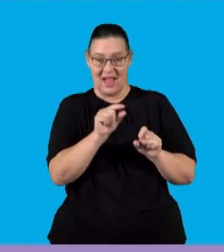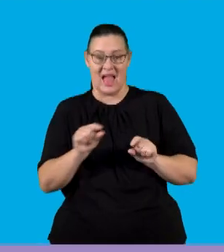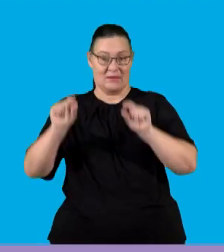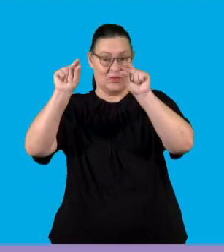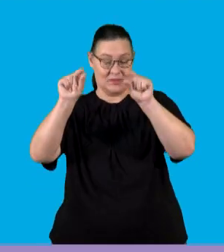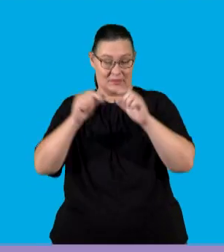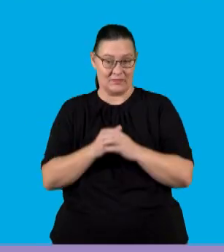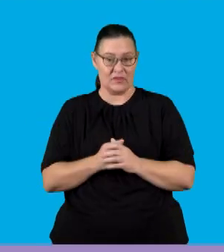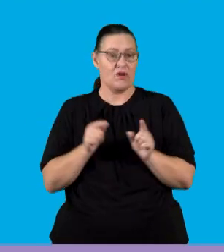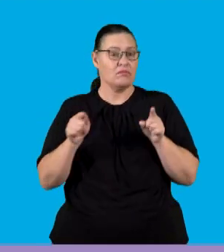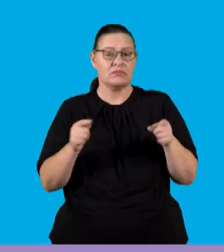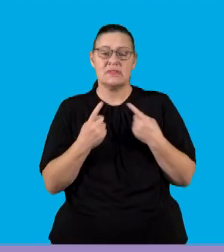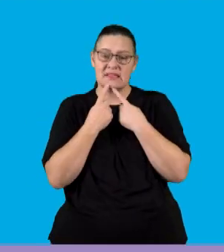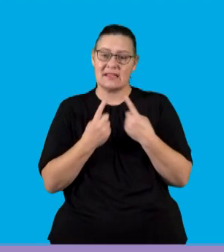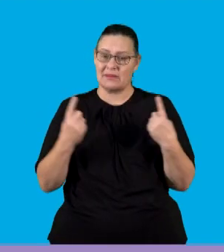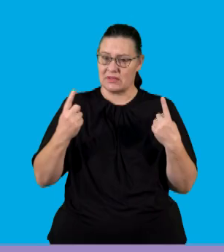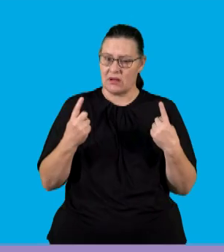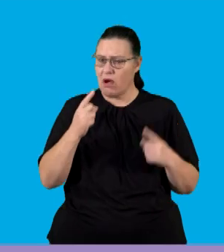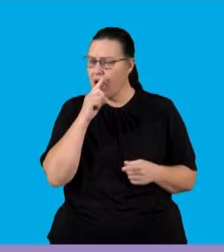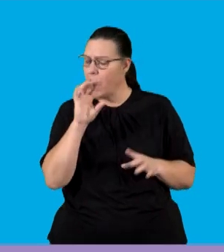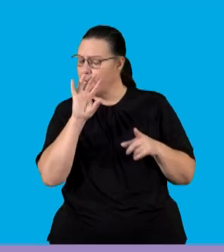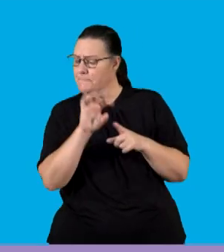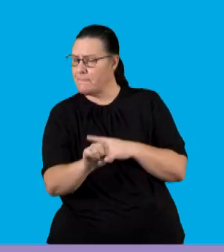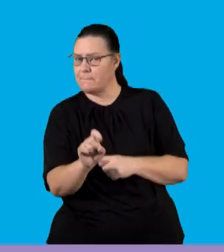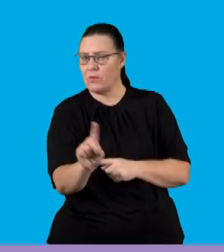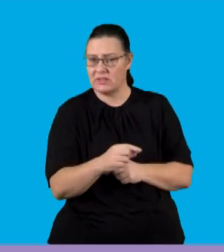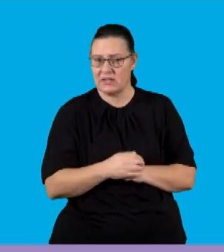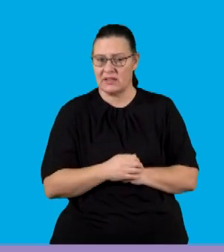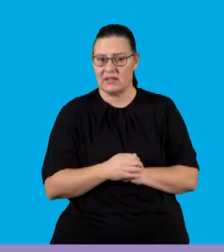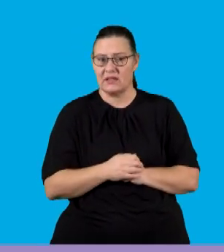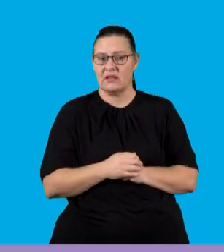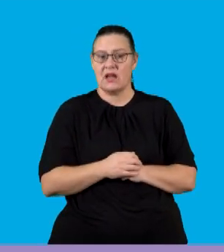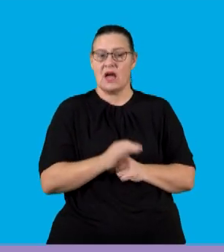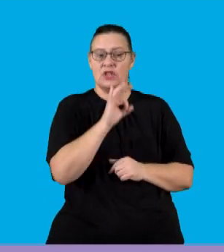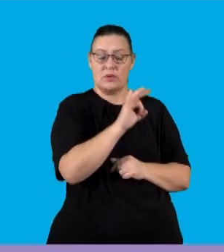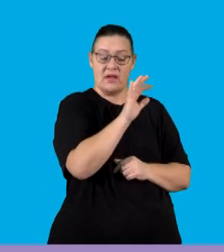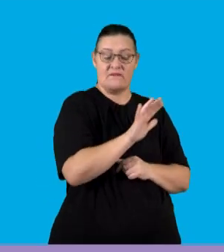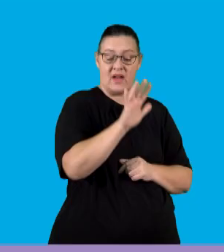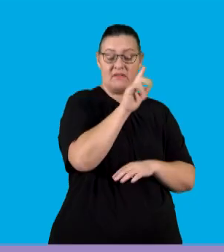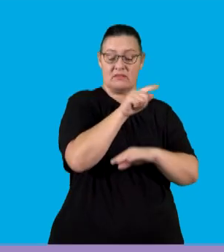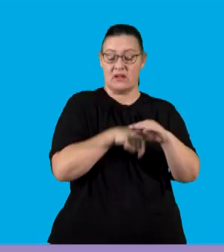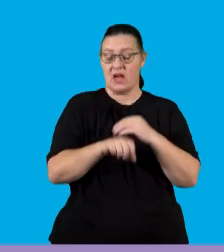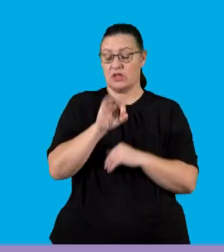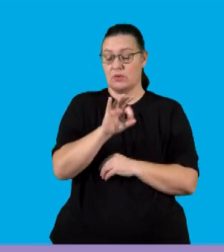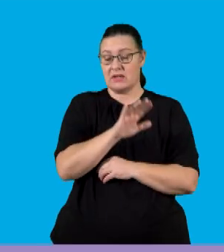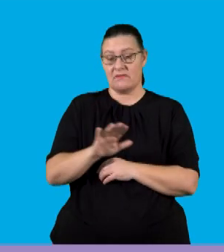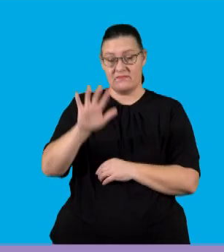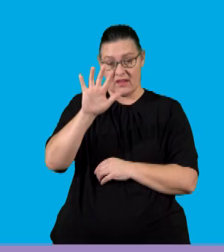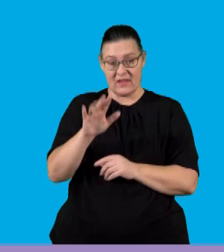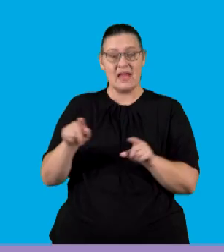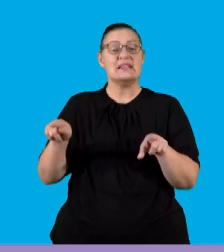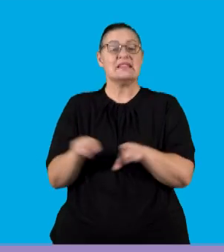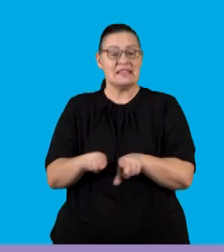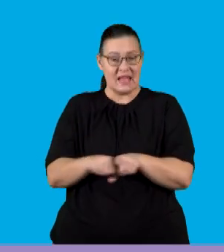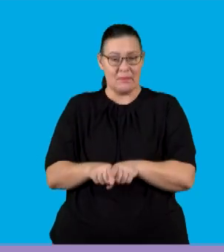from these two statements, what can we conclude? Since as well 3 exponent 5 divided by 3 exponent 5 is the